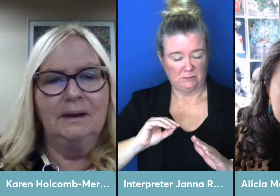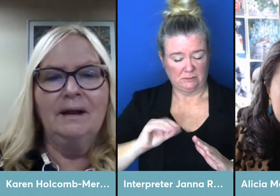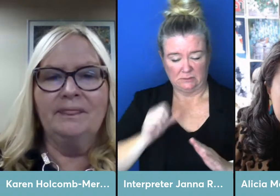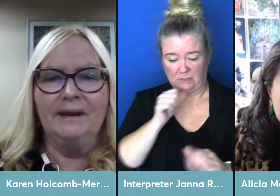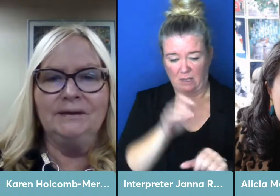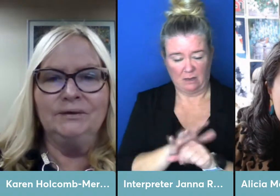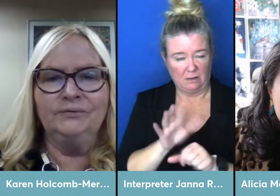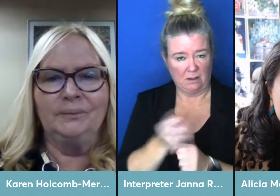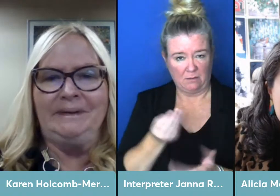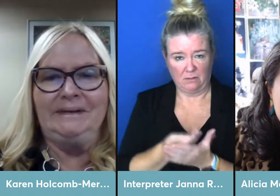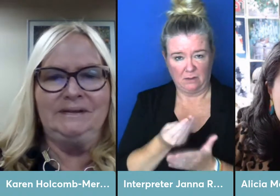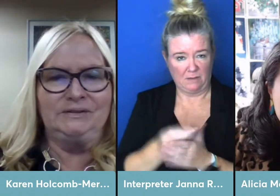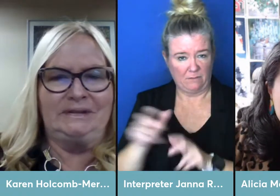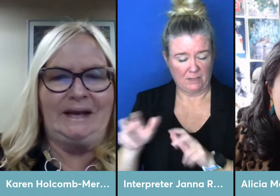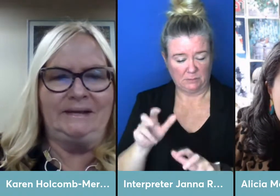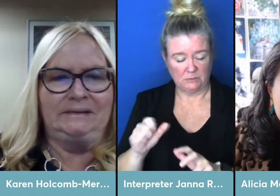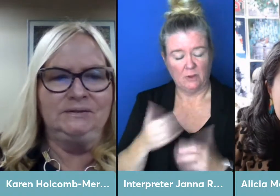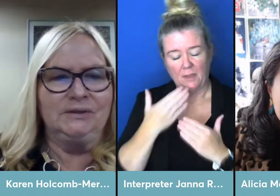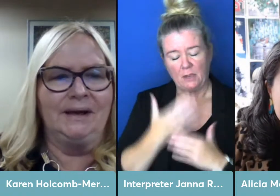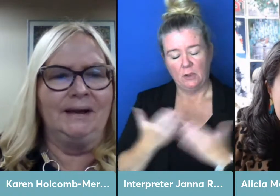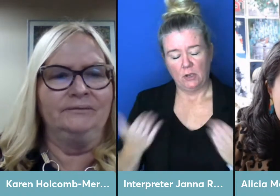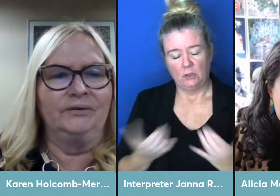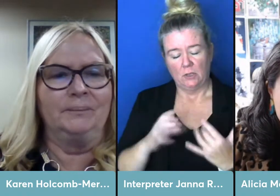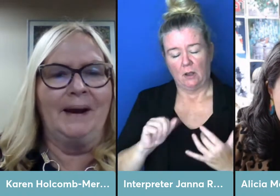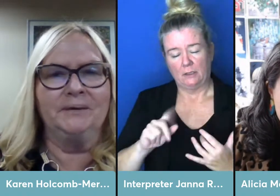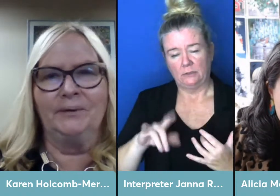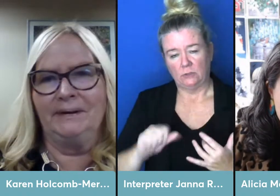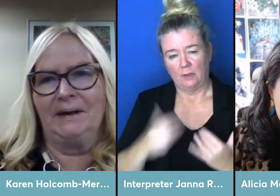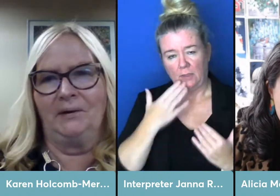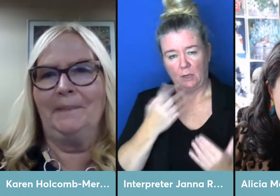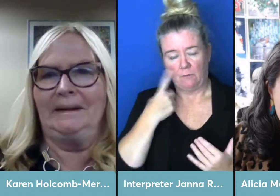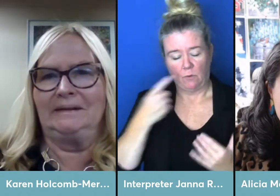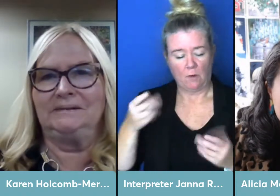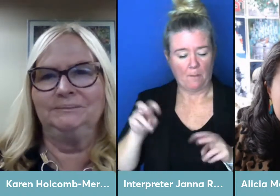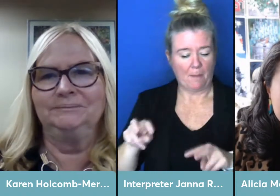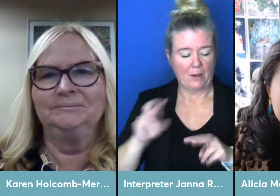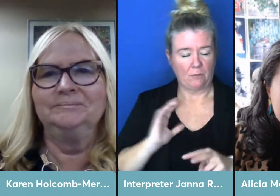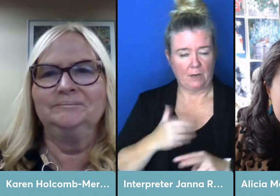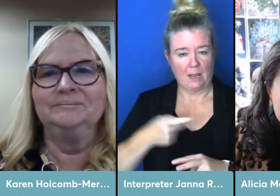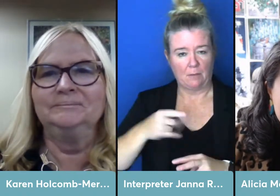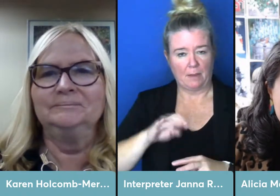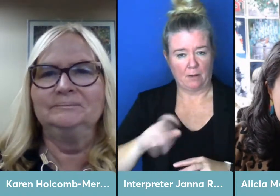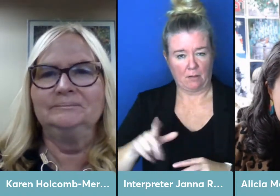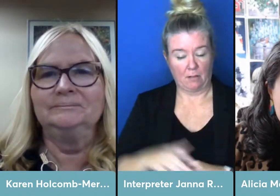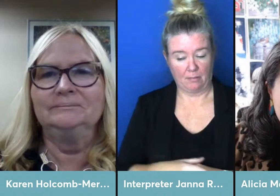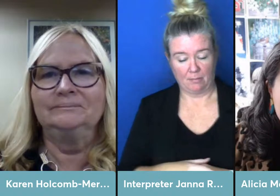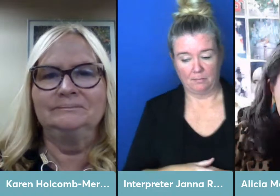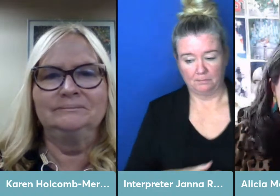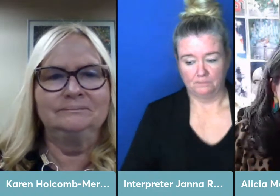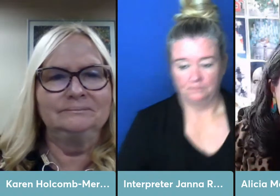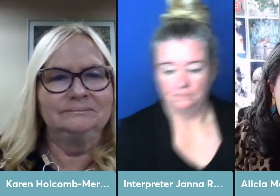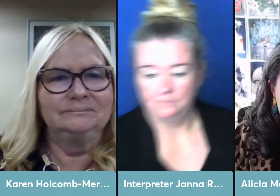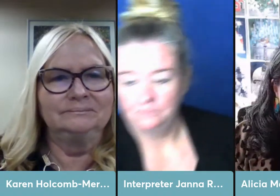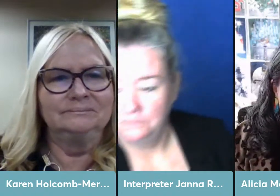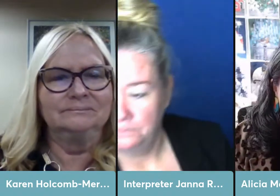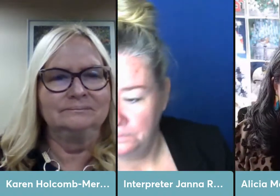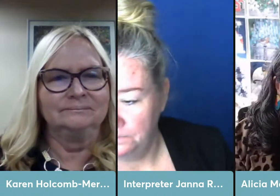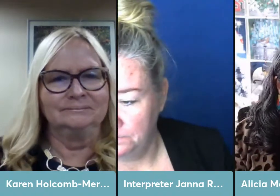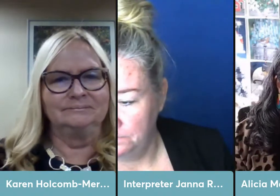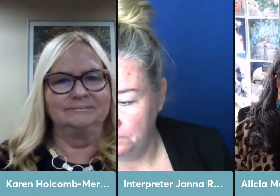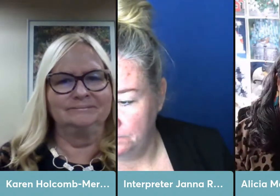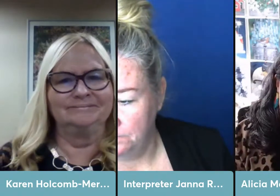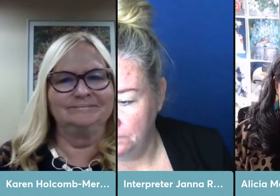underinvestment. Thank you for being here today, Alicia, and for moderating our panel. Thank you, Karen, for